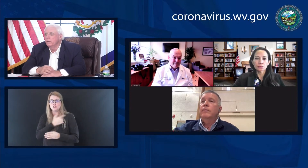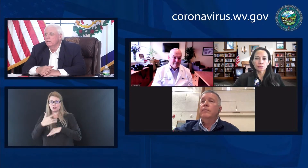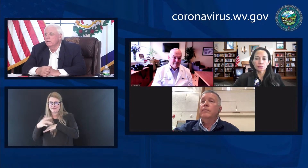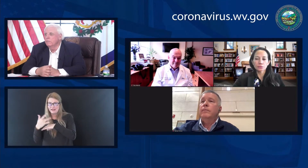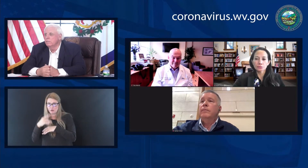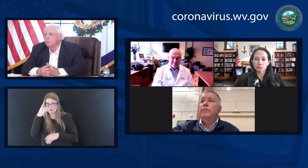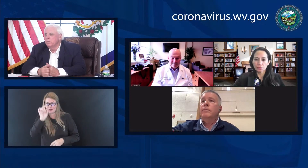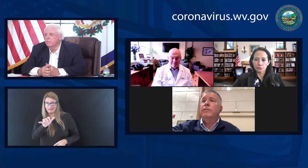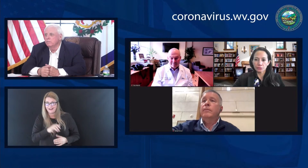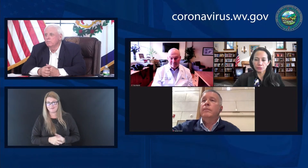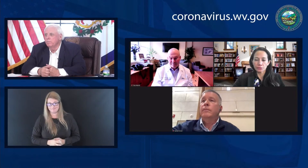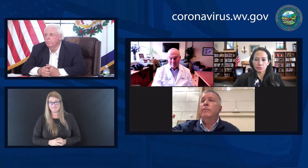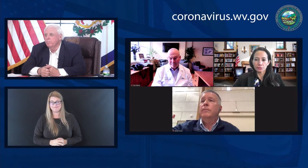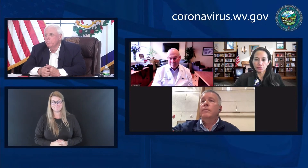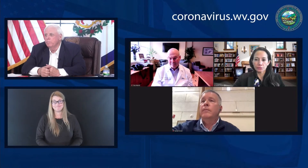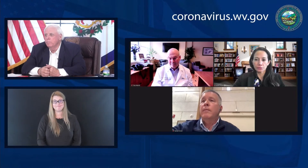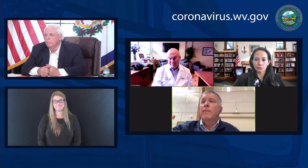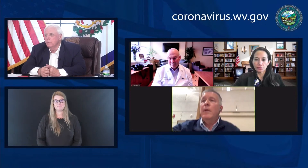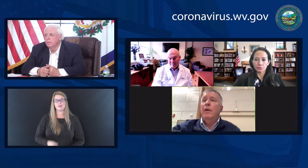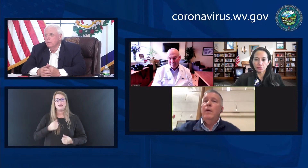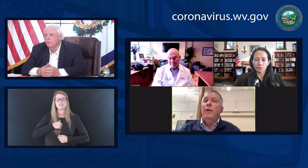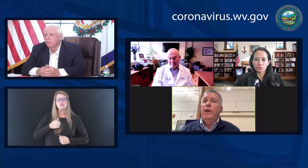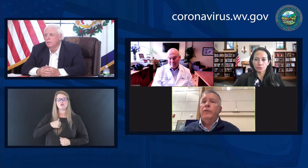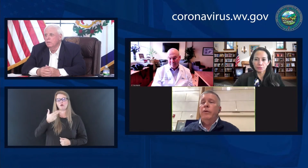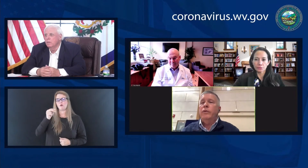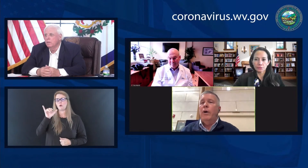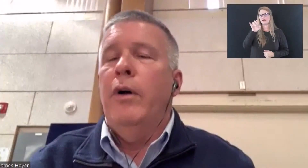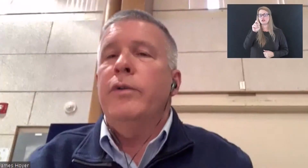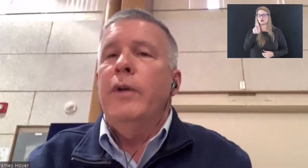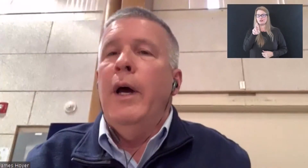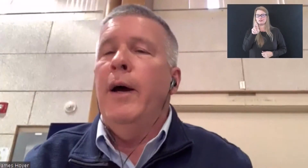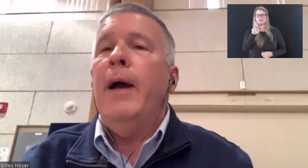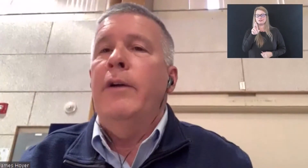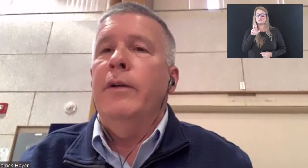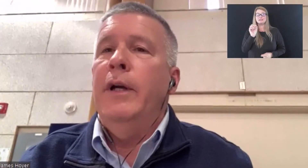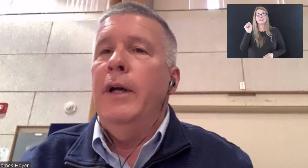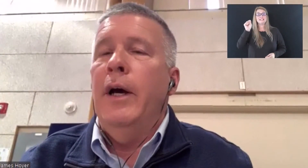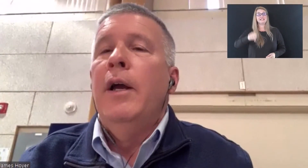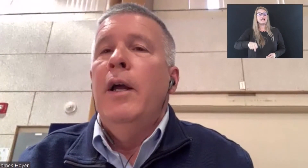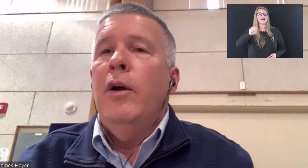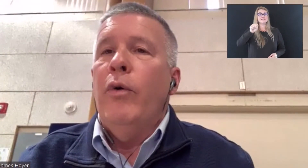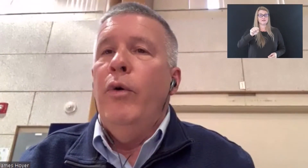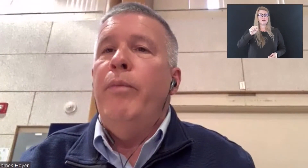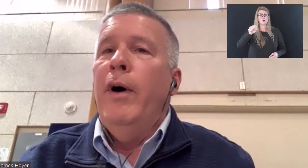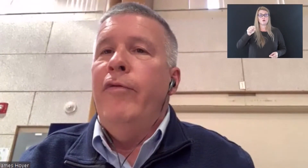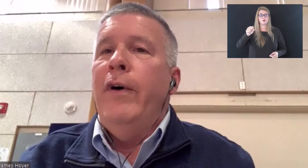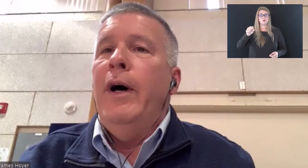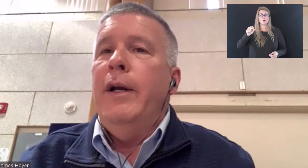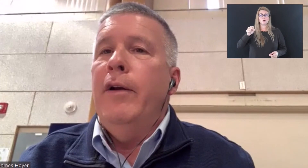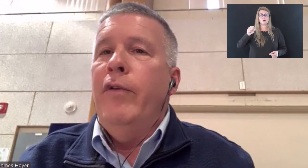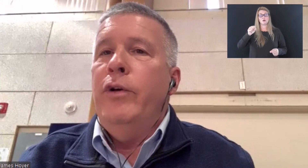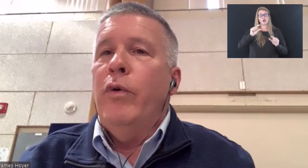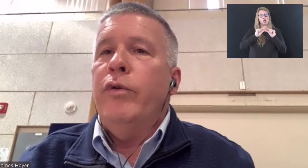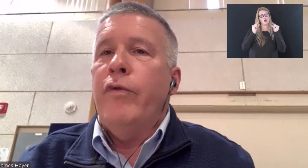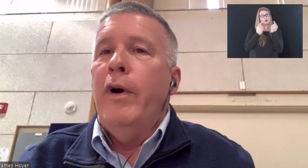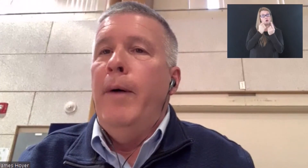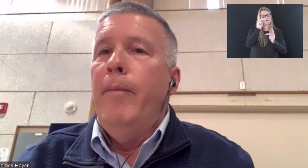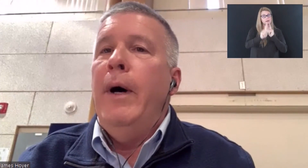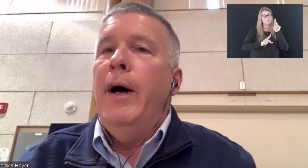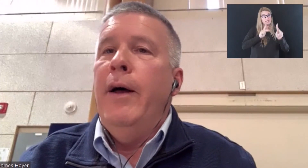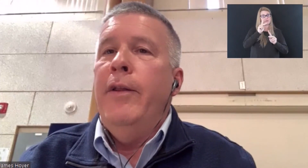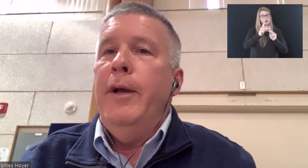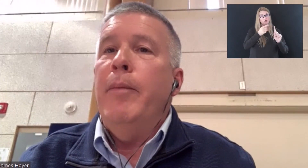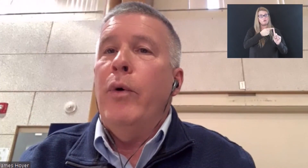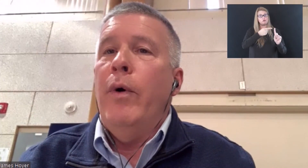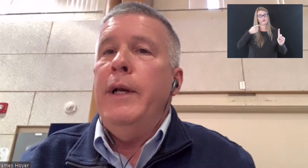General, if you could give us that, please. Yes, sir. Charles, actually, a group of individuals